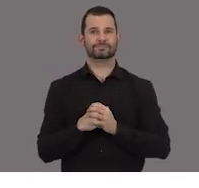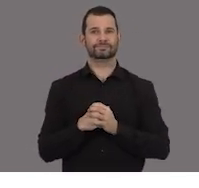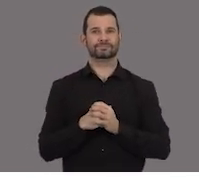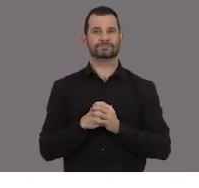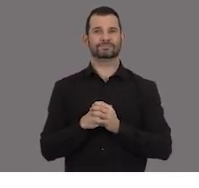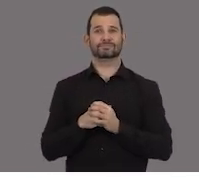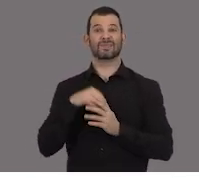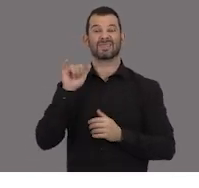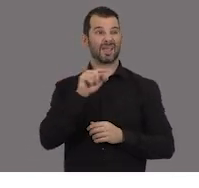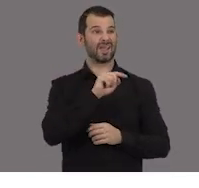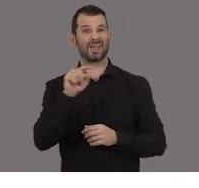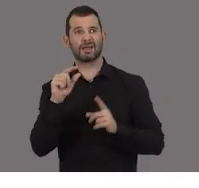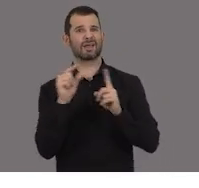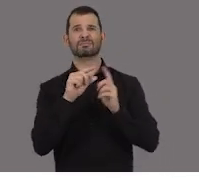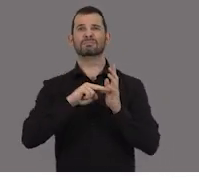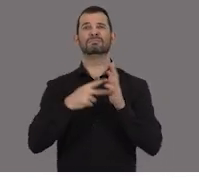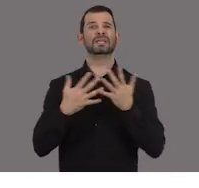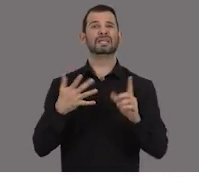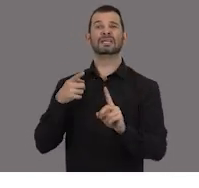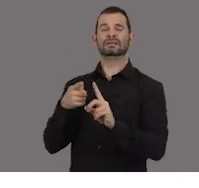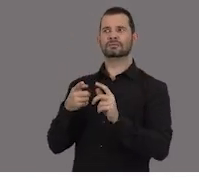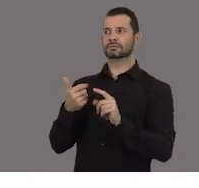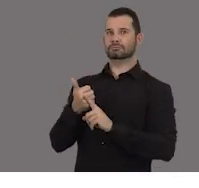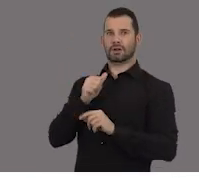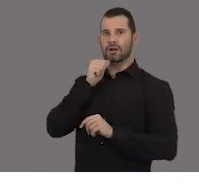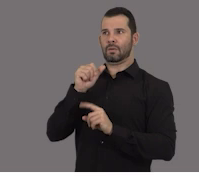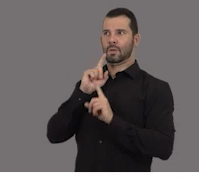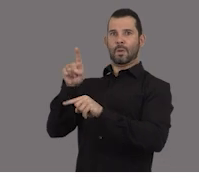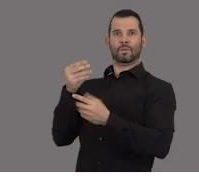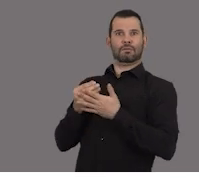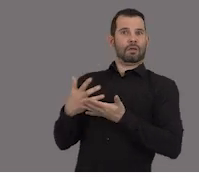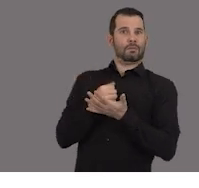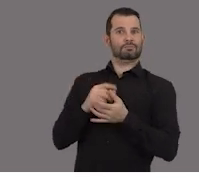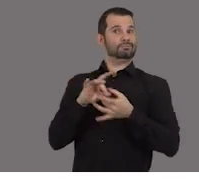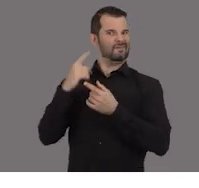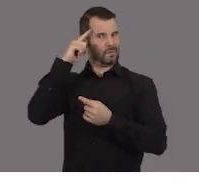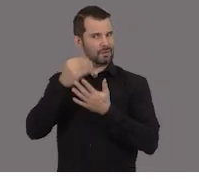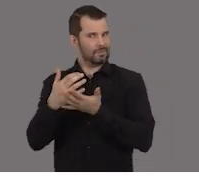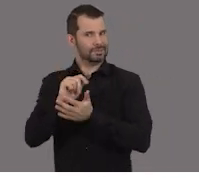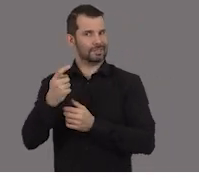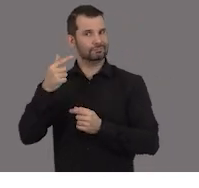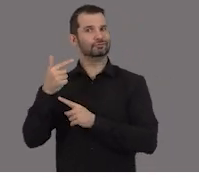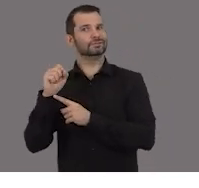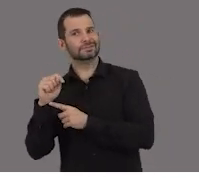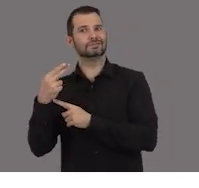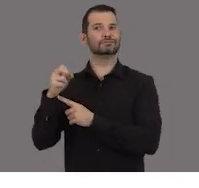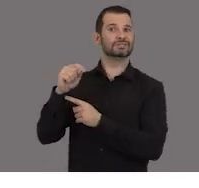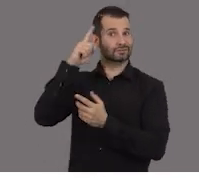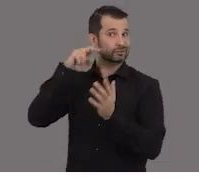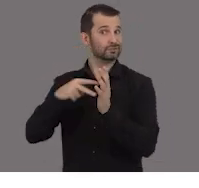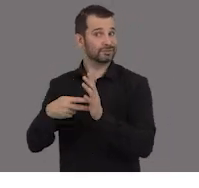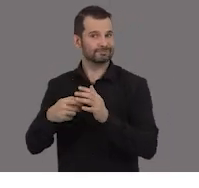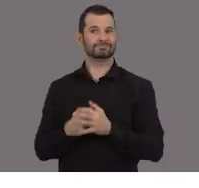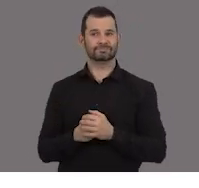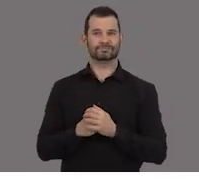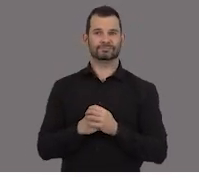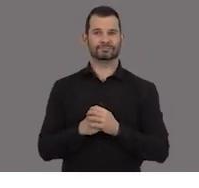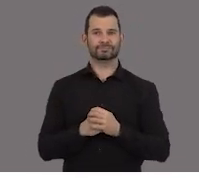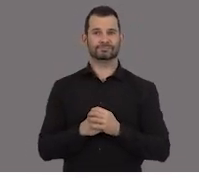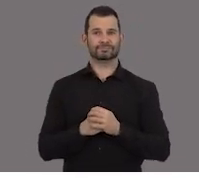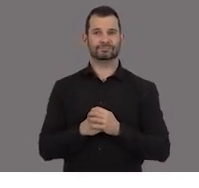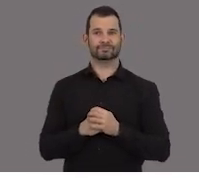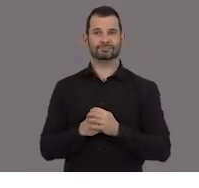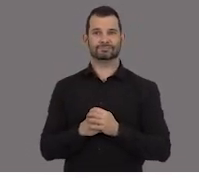the underground economy. These terms refer to the act of not reporting income for income tax